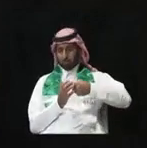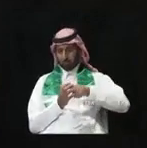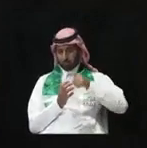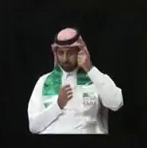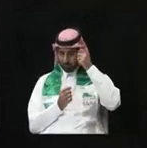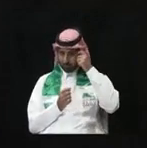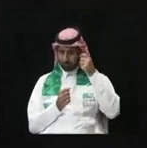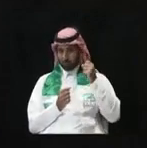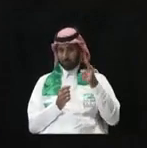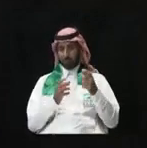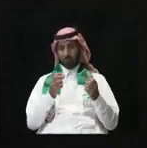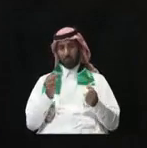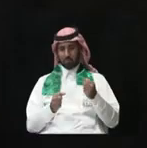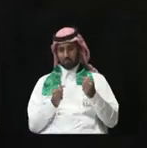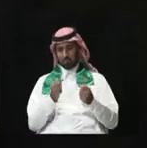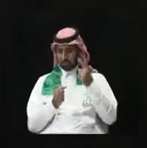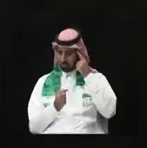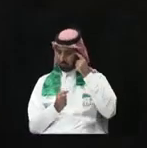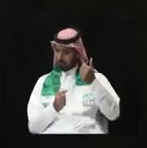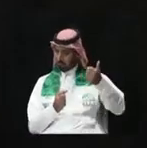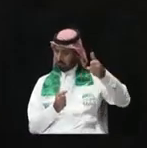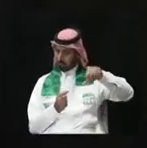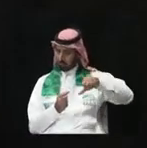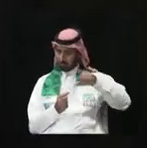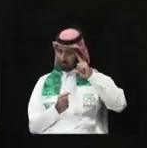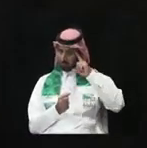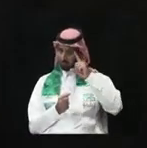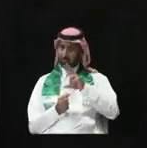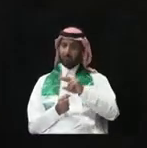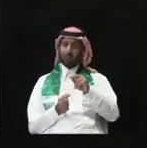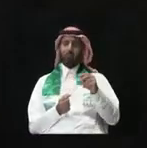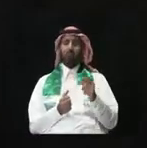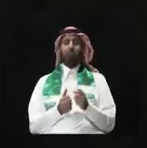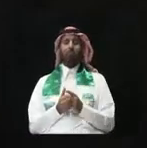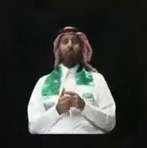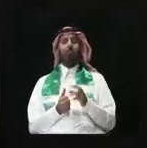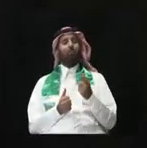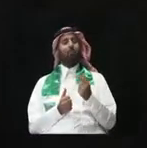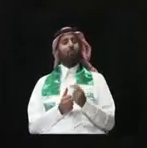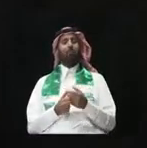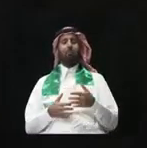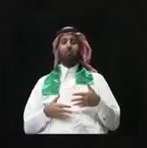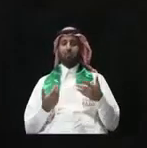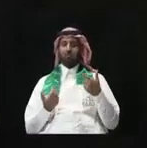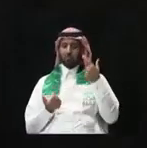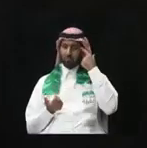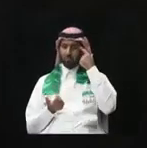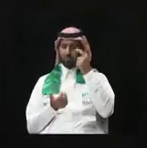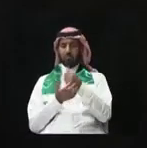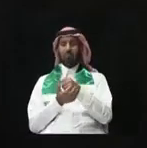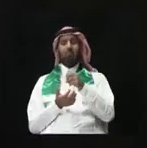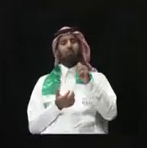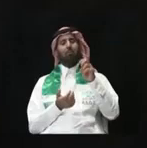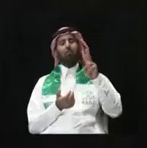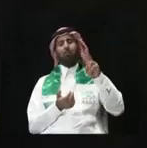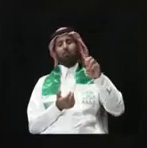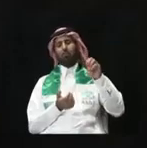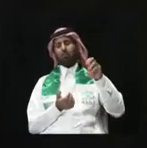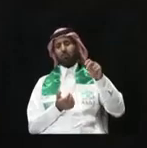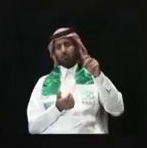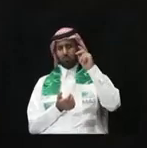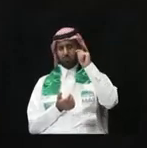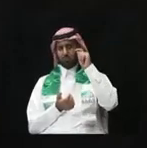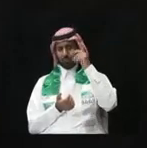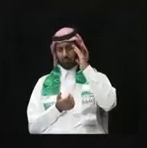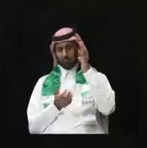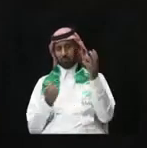on humans' lives. So let's start with the first one. What is the event? I chose to speak about the